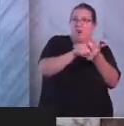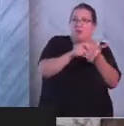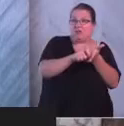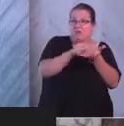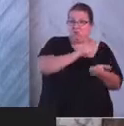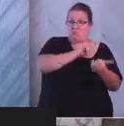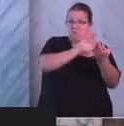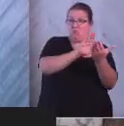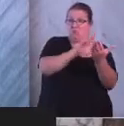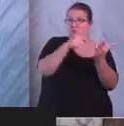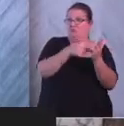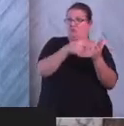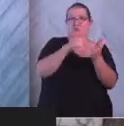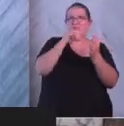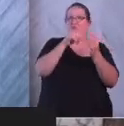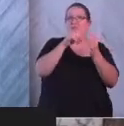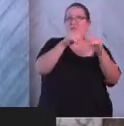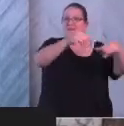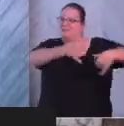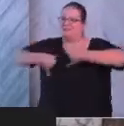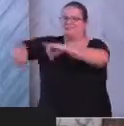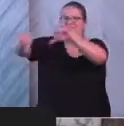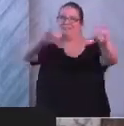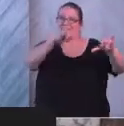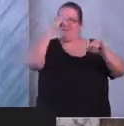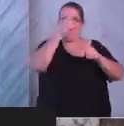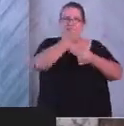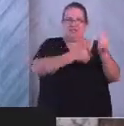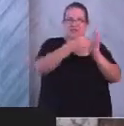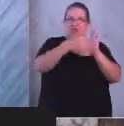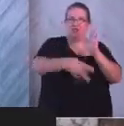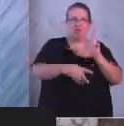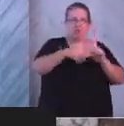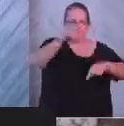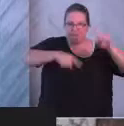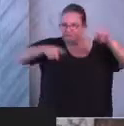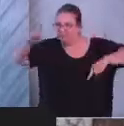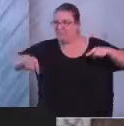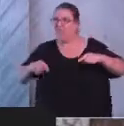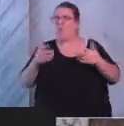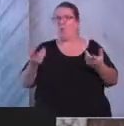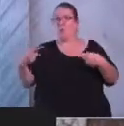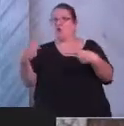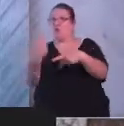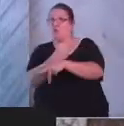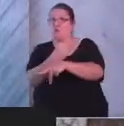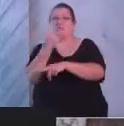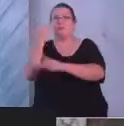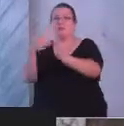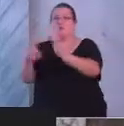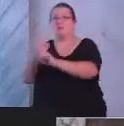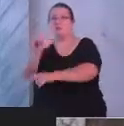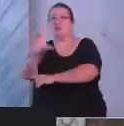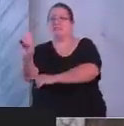practices are not consistent from one student to another, or worse, learning disabilities